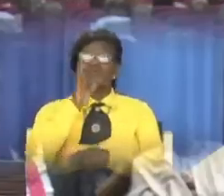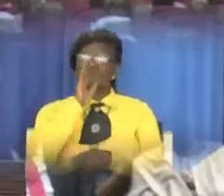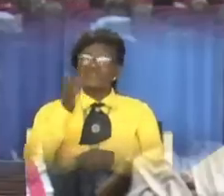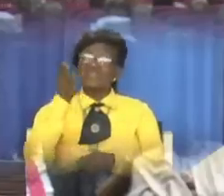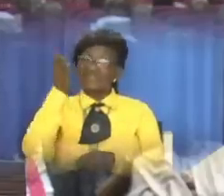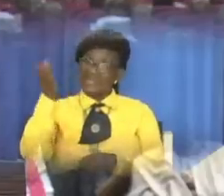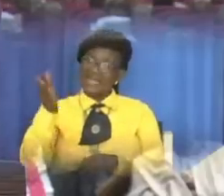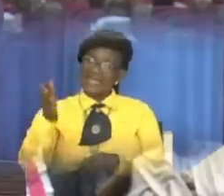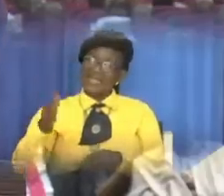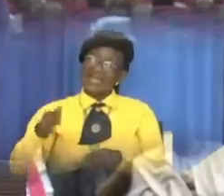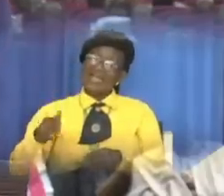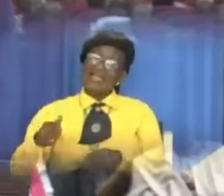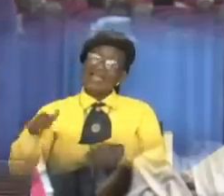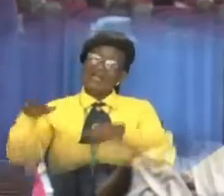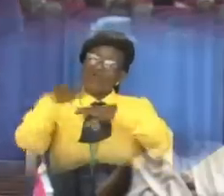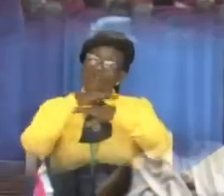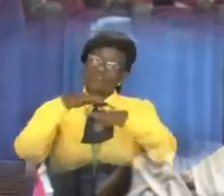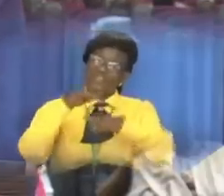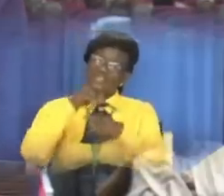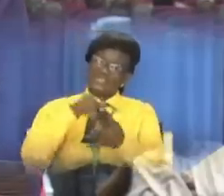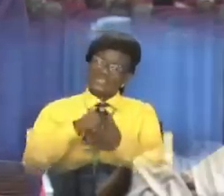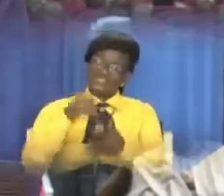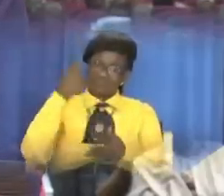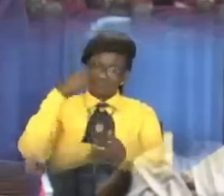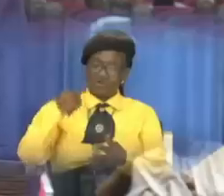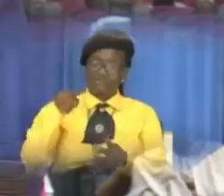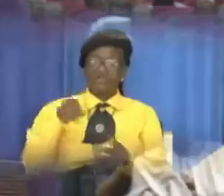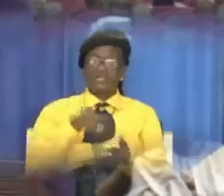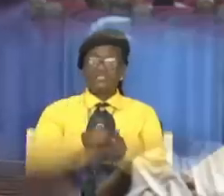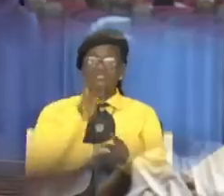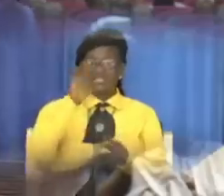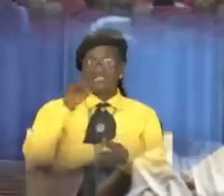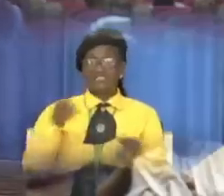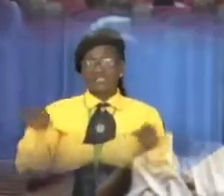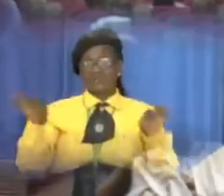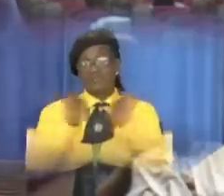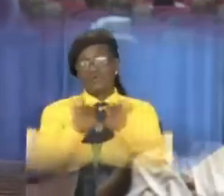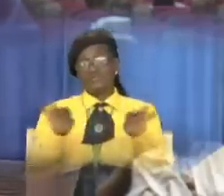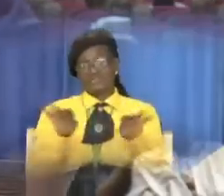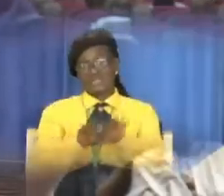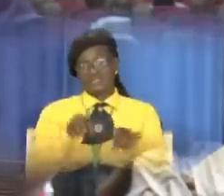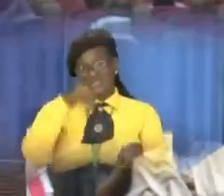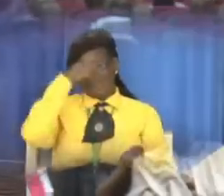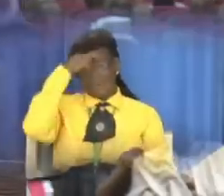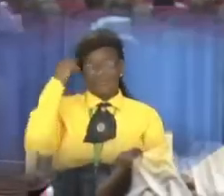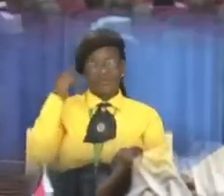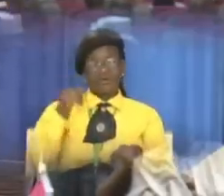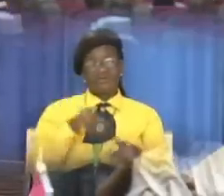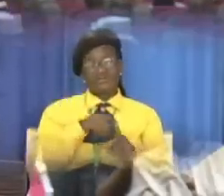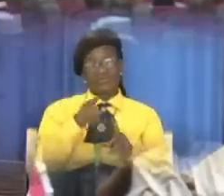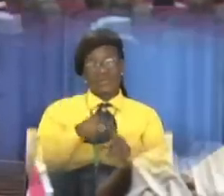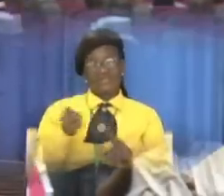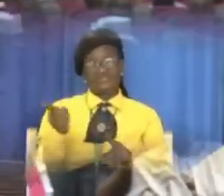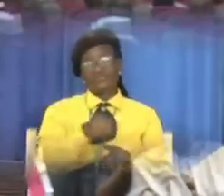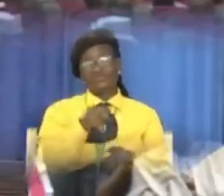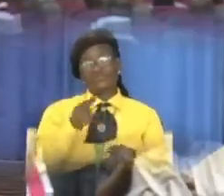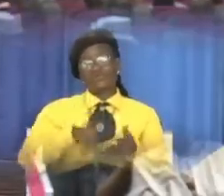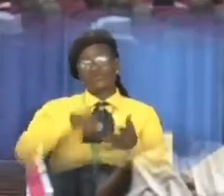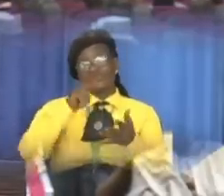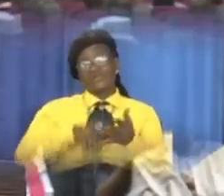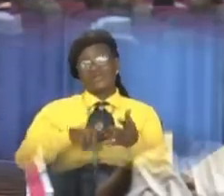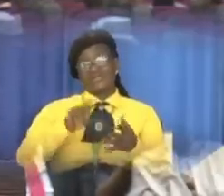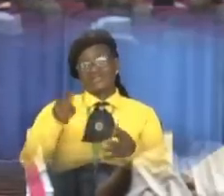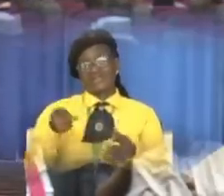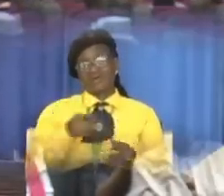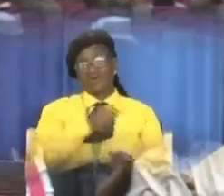And that is very important. It's important because when you read 2 Samuel